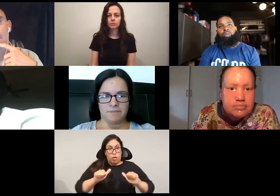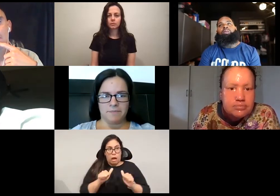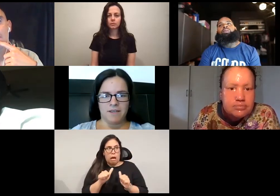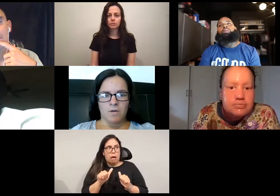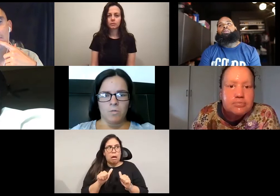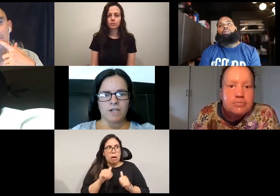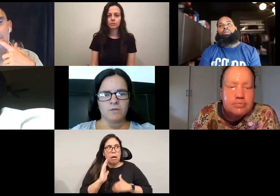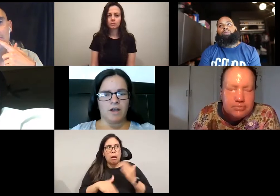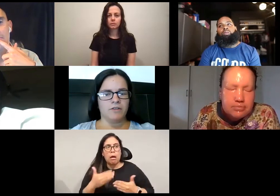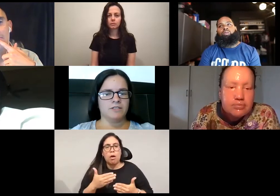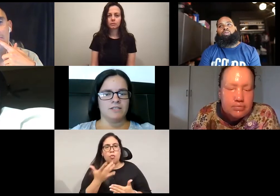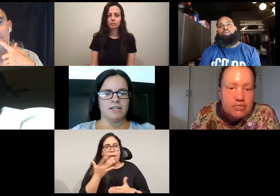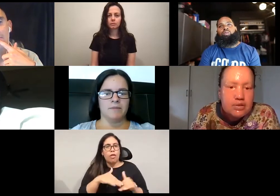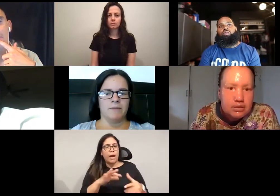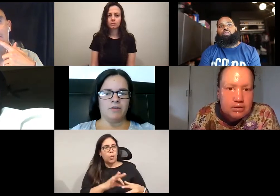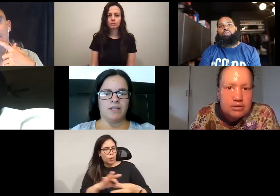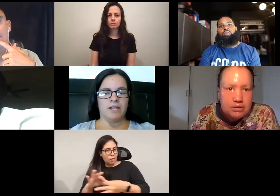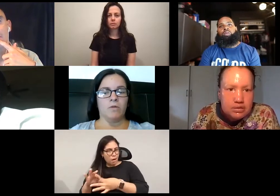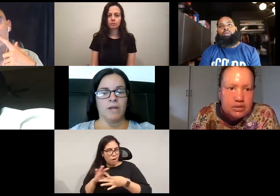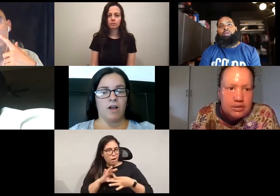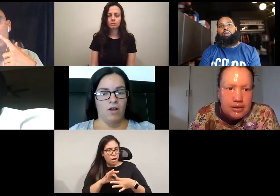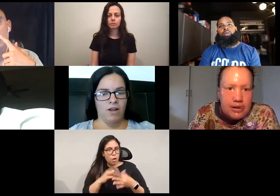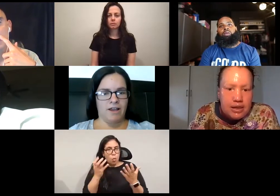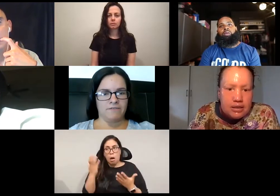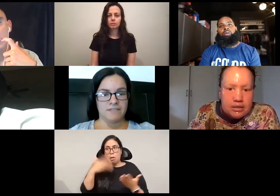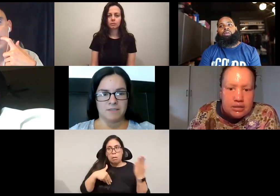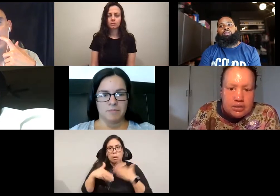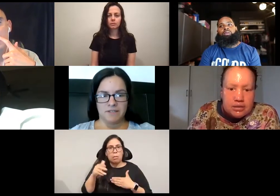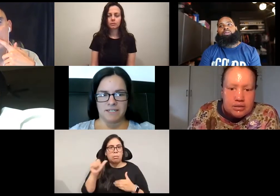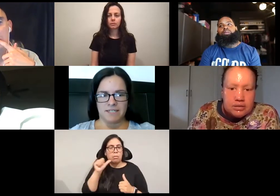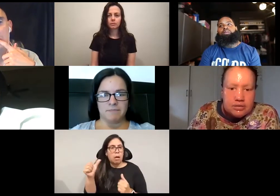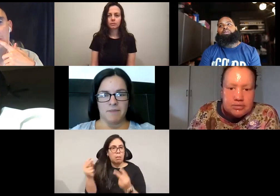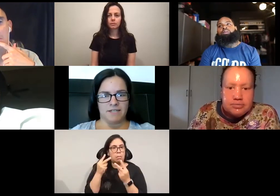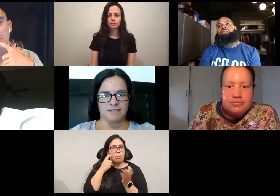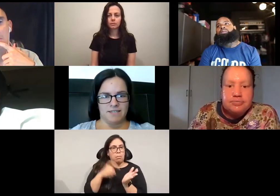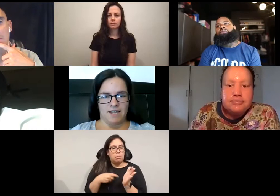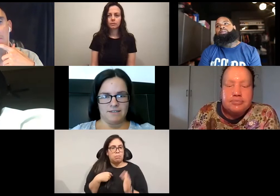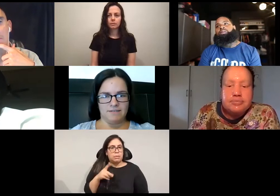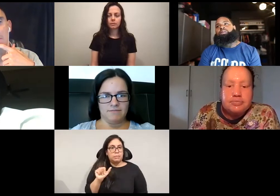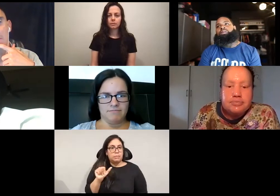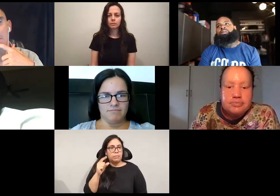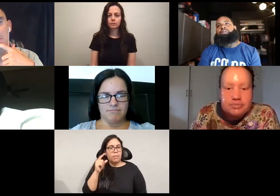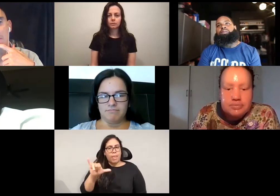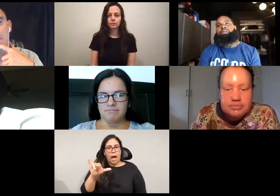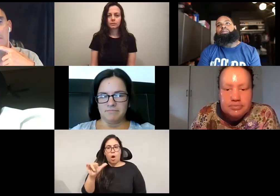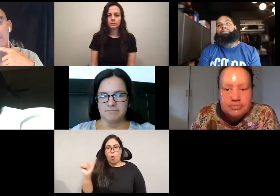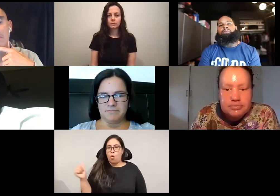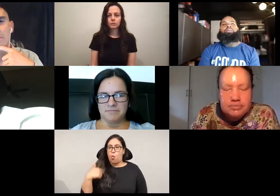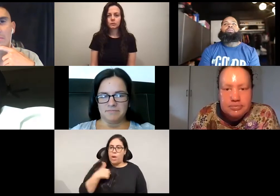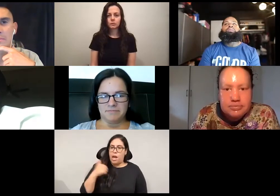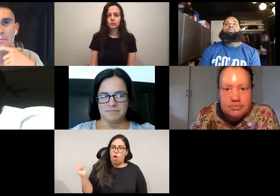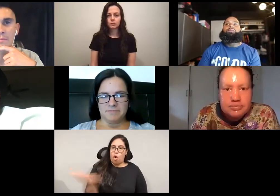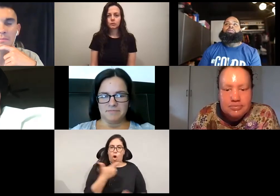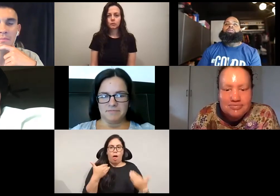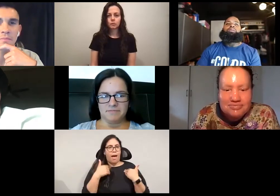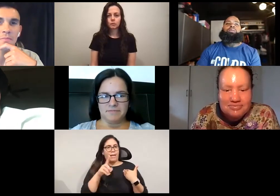others. What do others think about the we all have disabilities mindset?